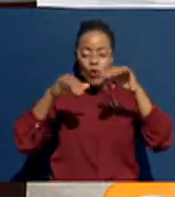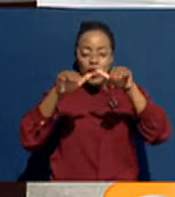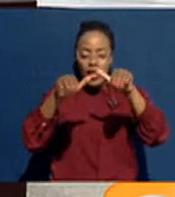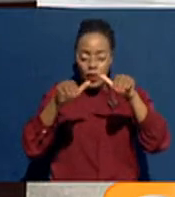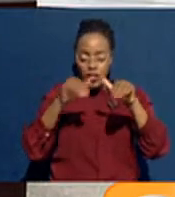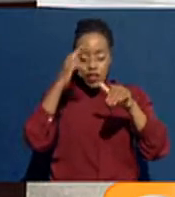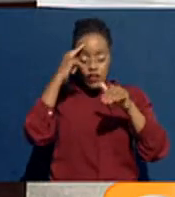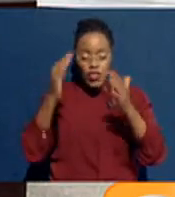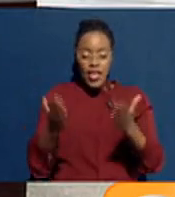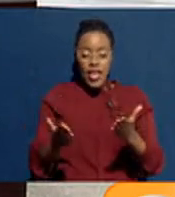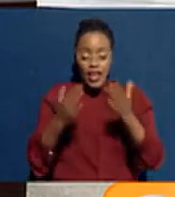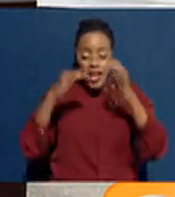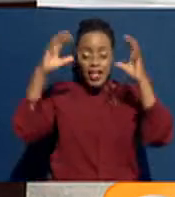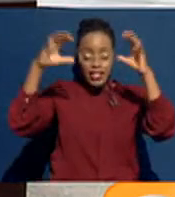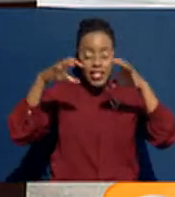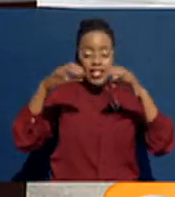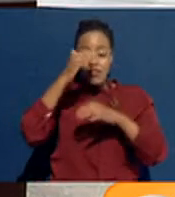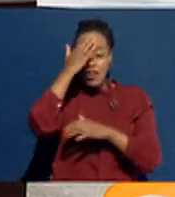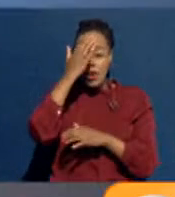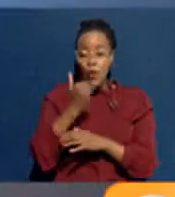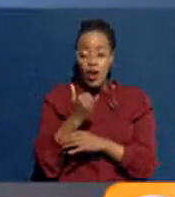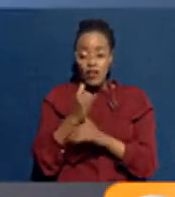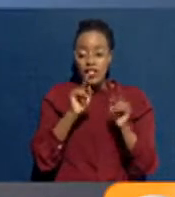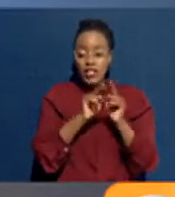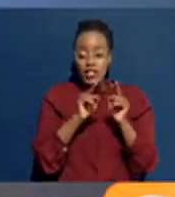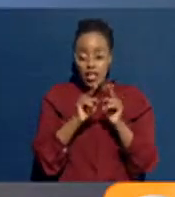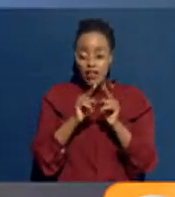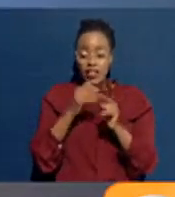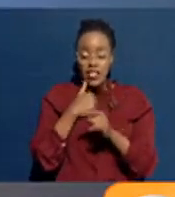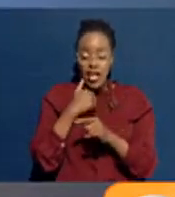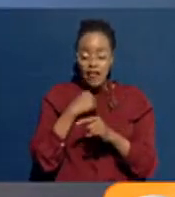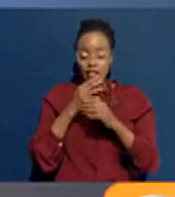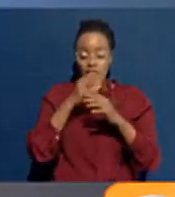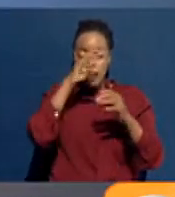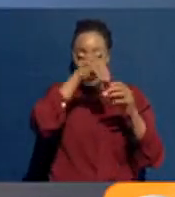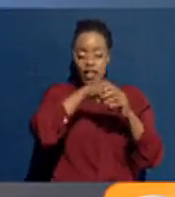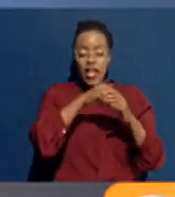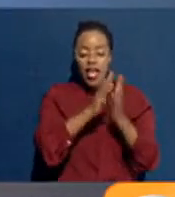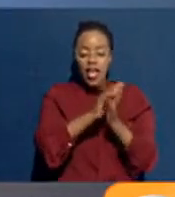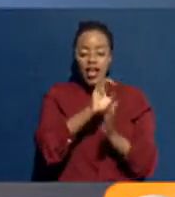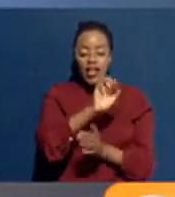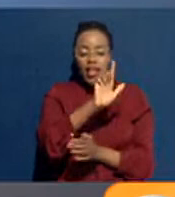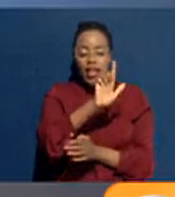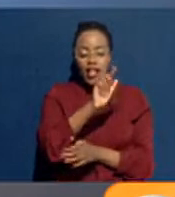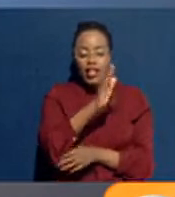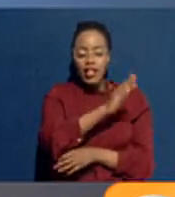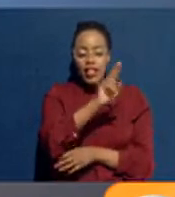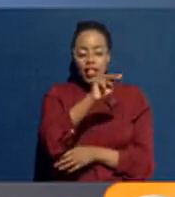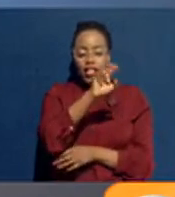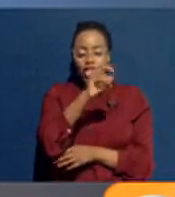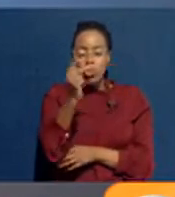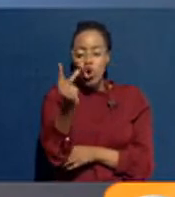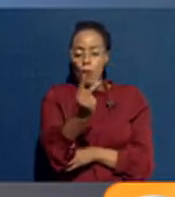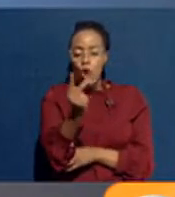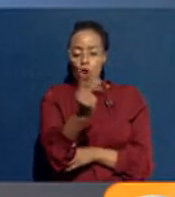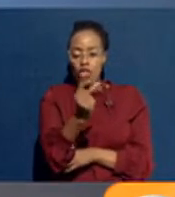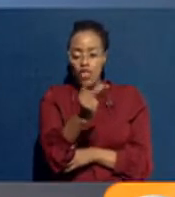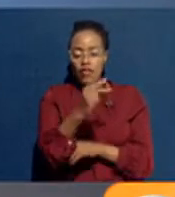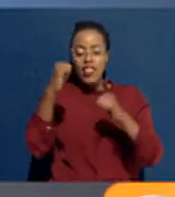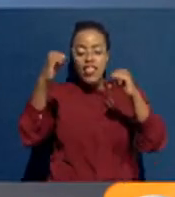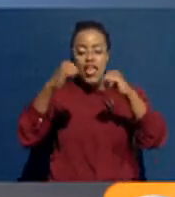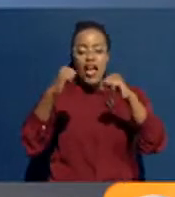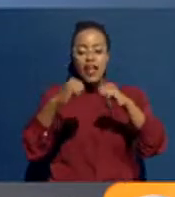for enhanced rainfall because the Indian Ocean Dipole and the El Nino are in